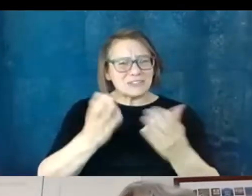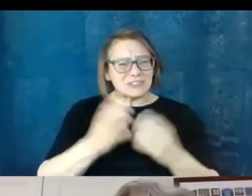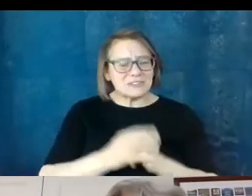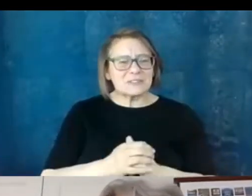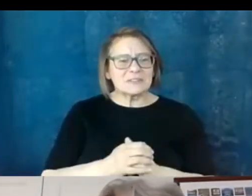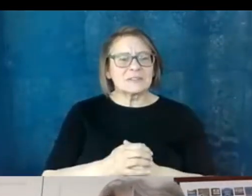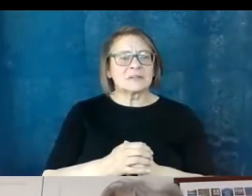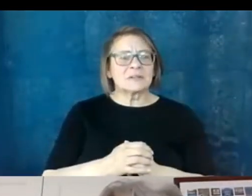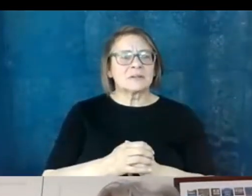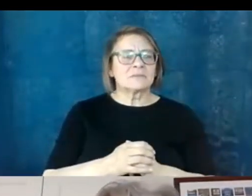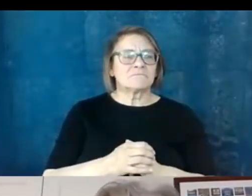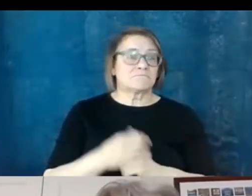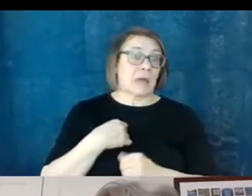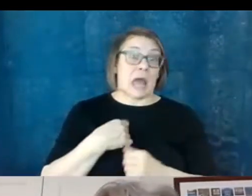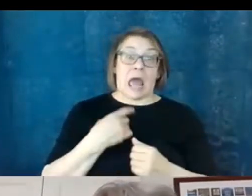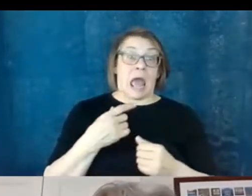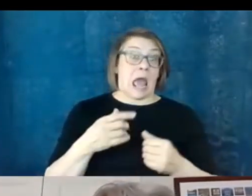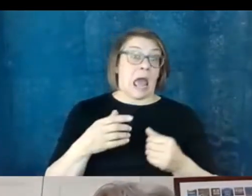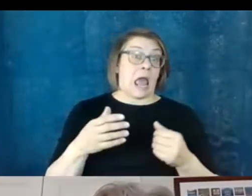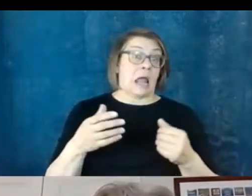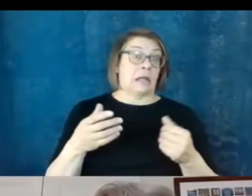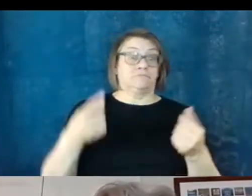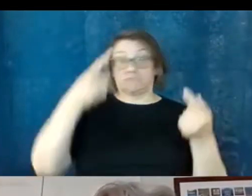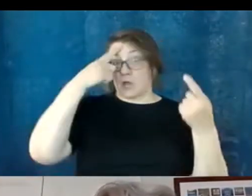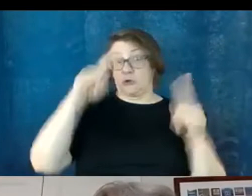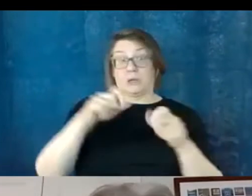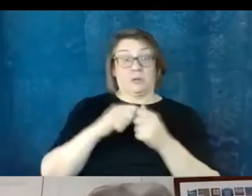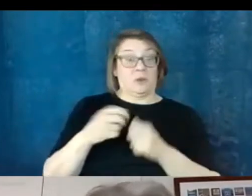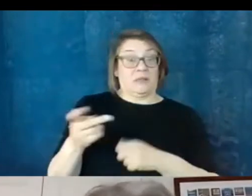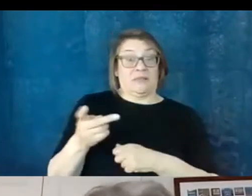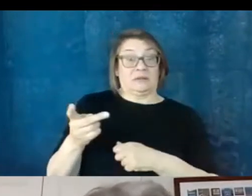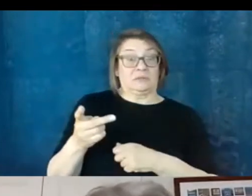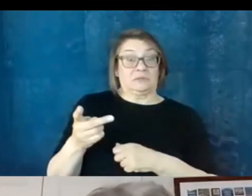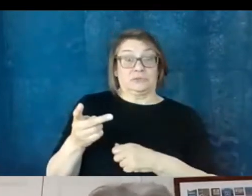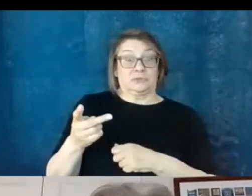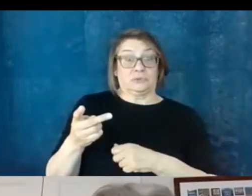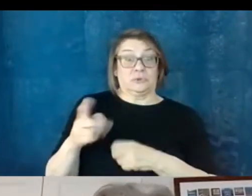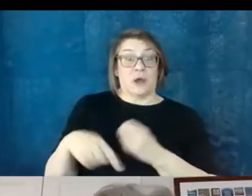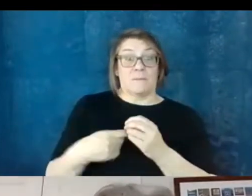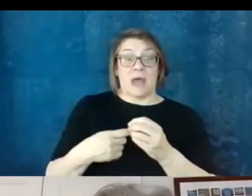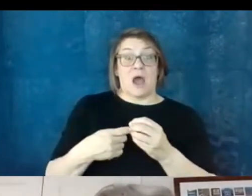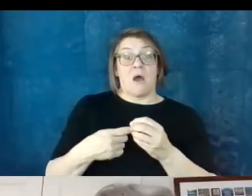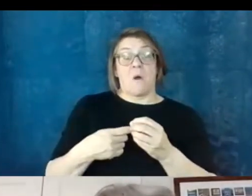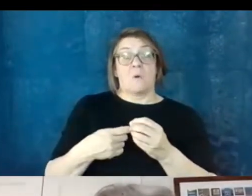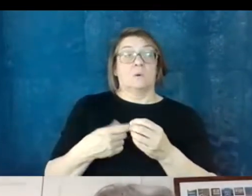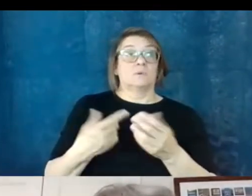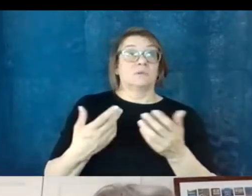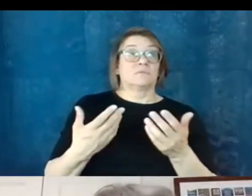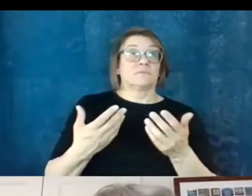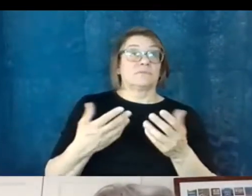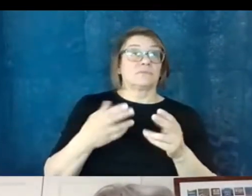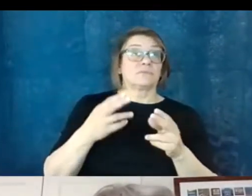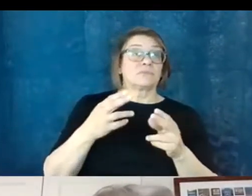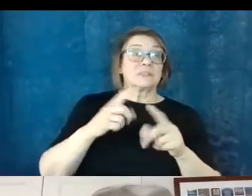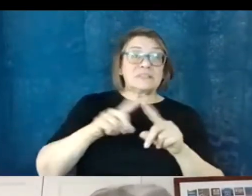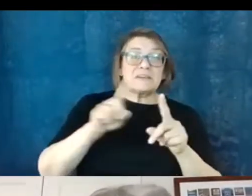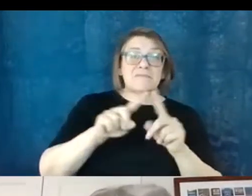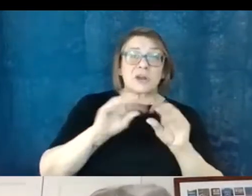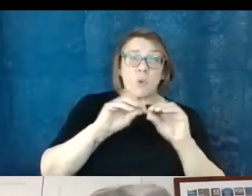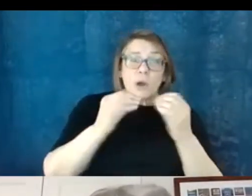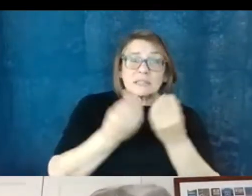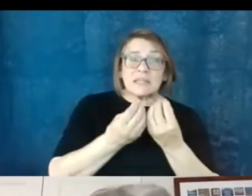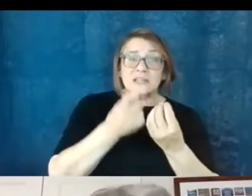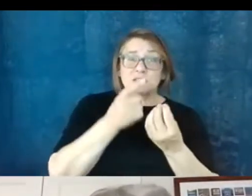I totally copy what they have said in regards to referring to different organizations